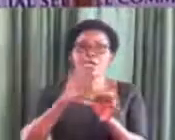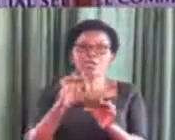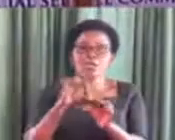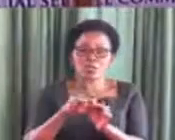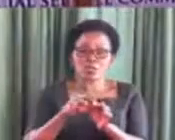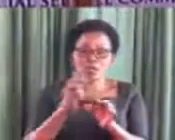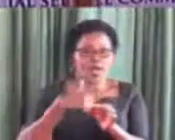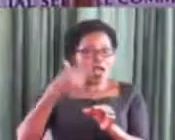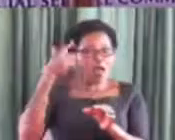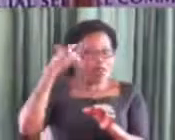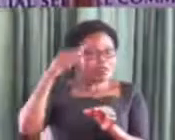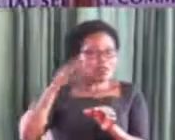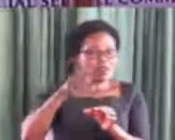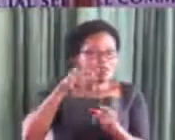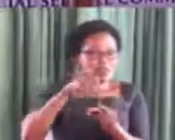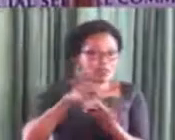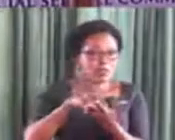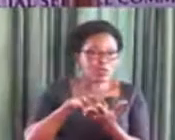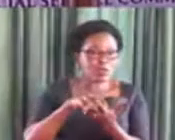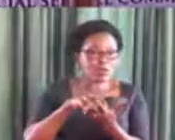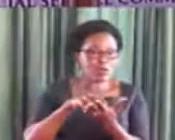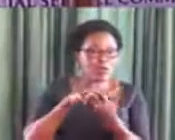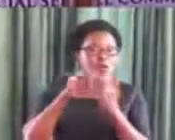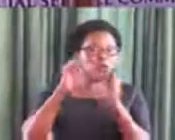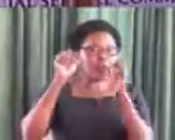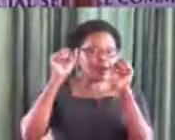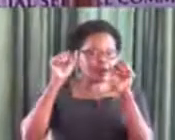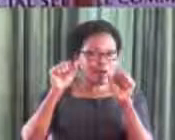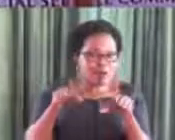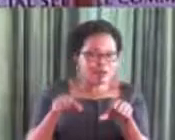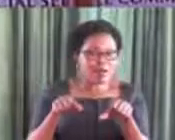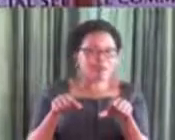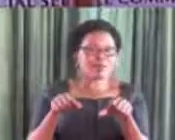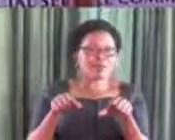think that kind of a situation might